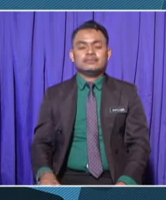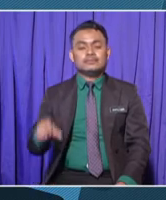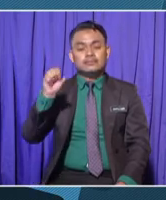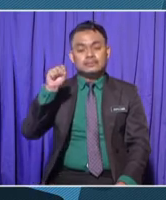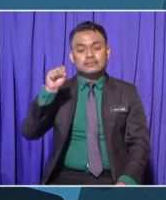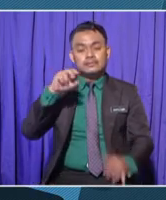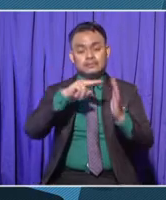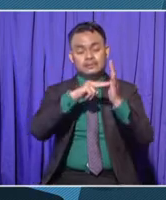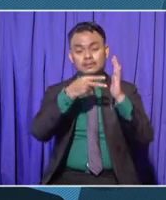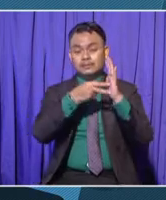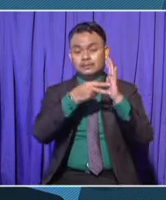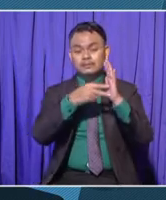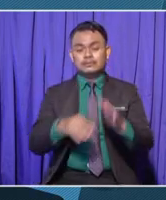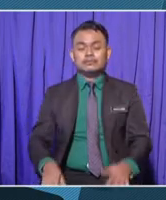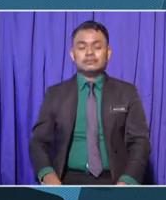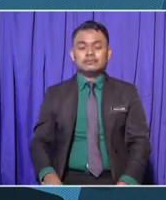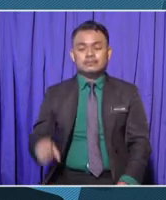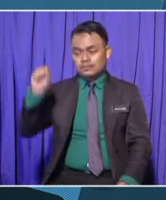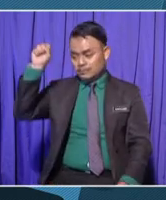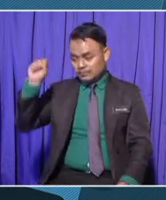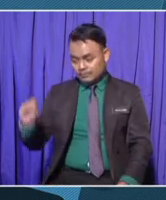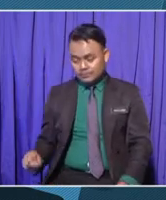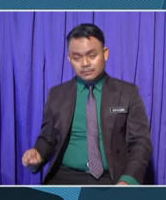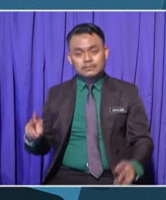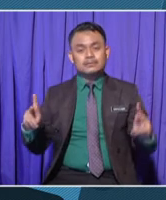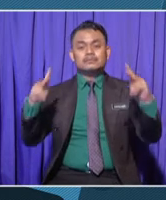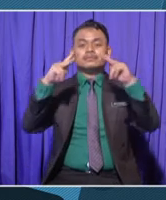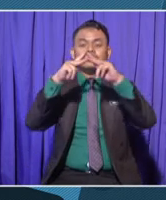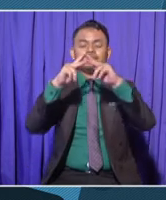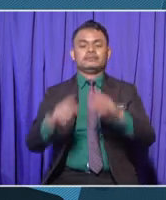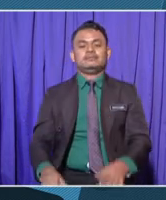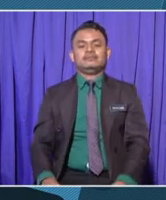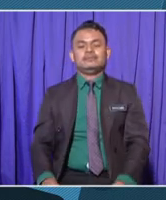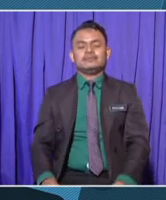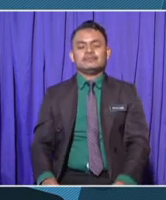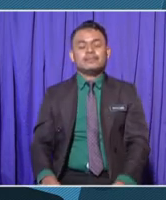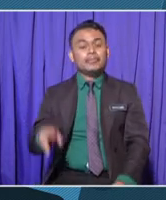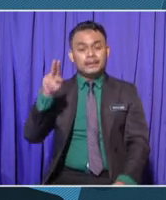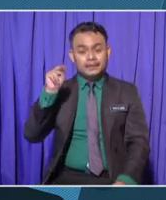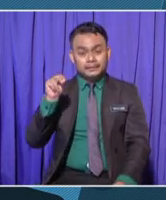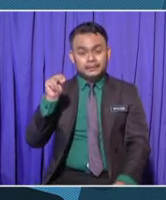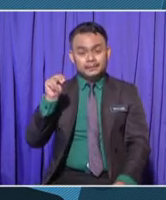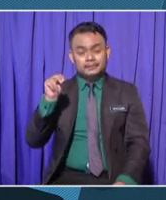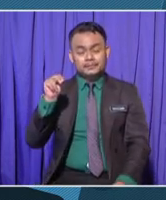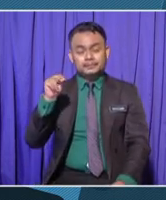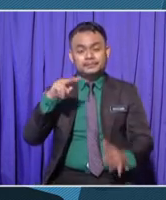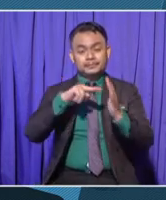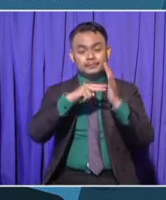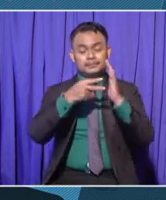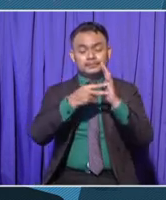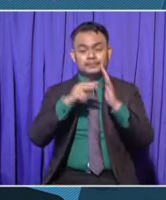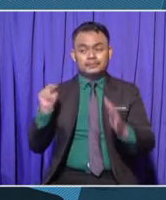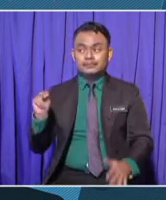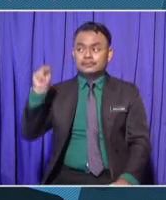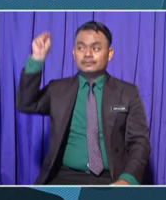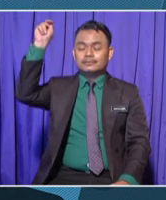S means South Pole, while N means North Pole.